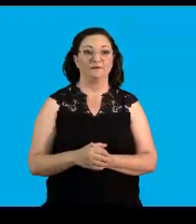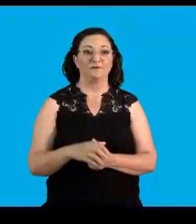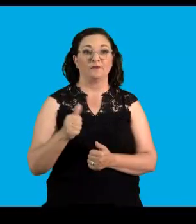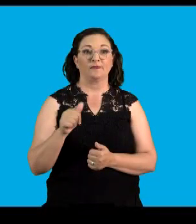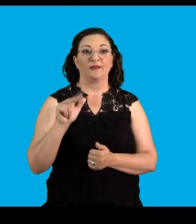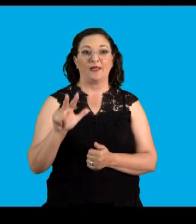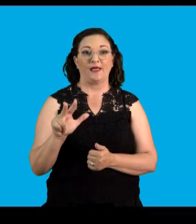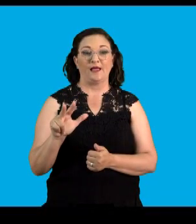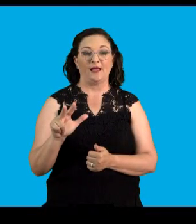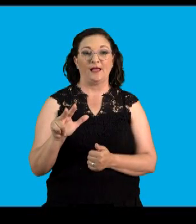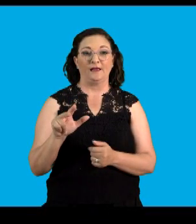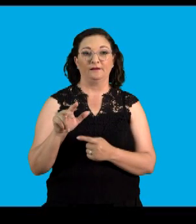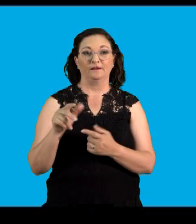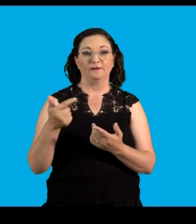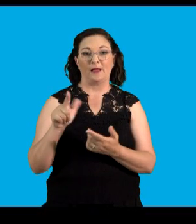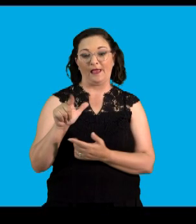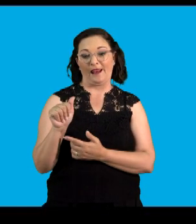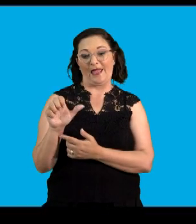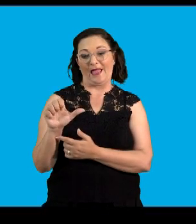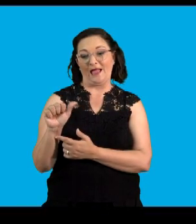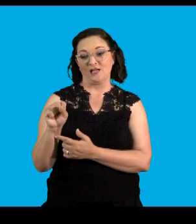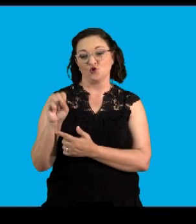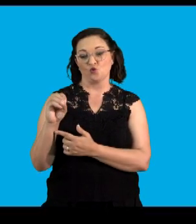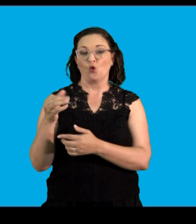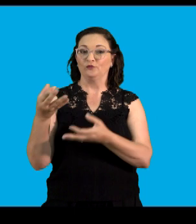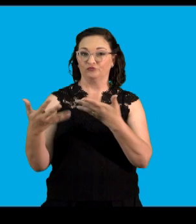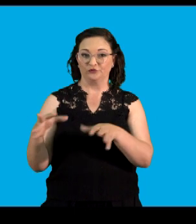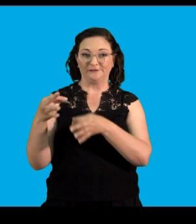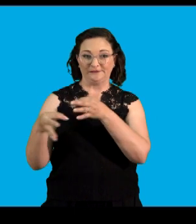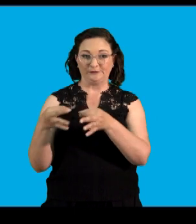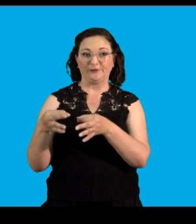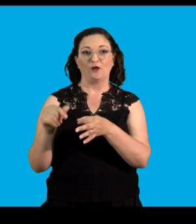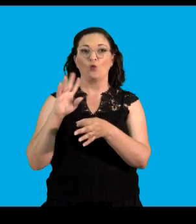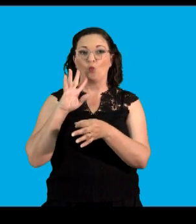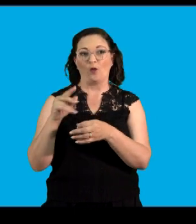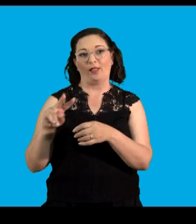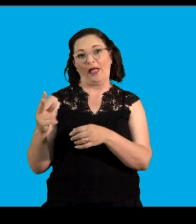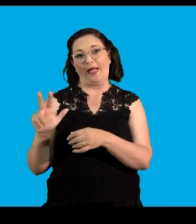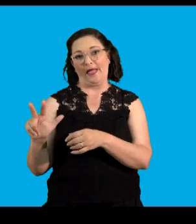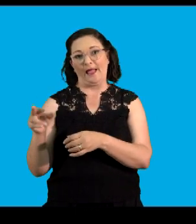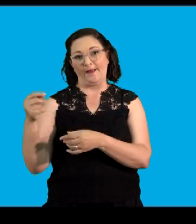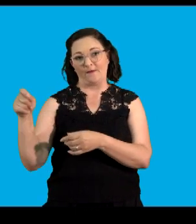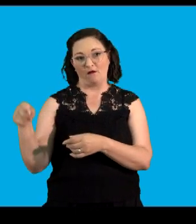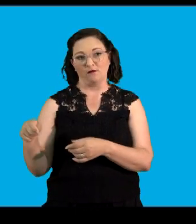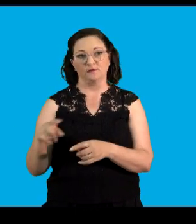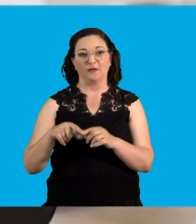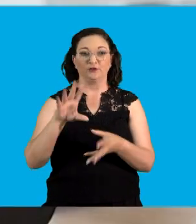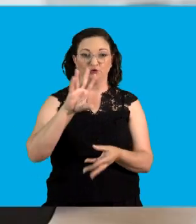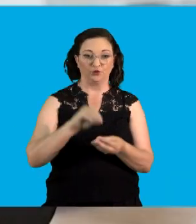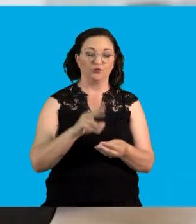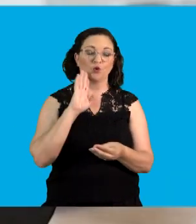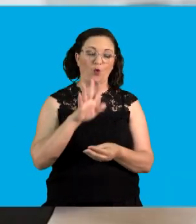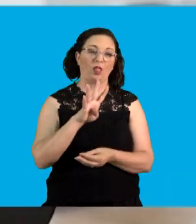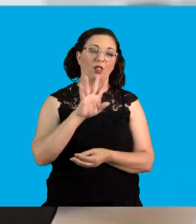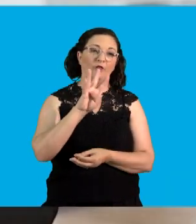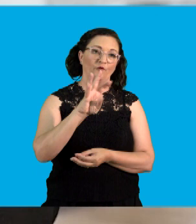are allocated for leso. Remember, I spoke about that. So the total mark for the essay is 40 marks.